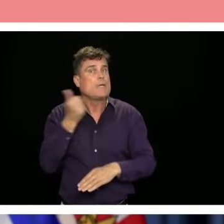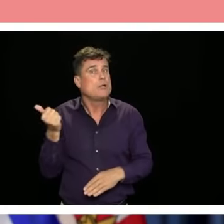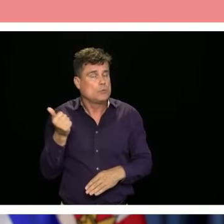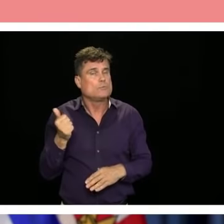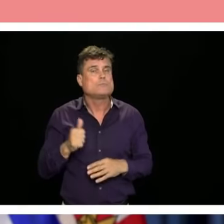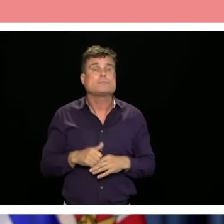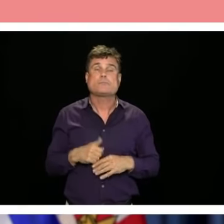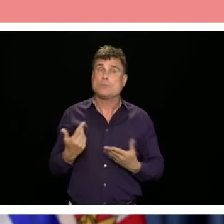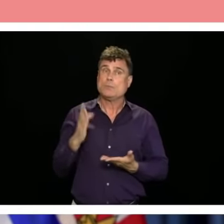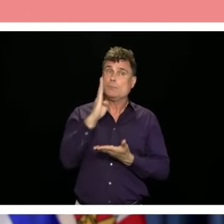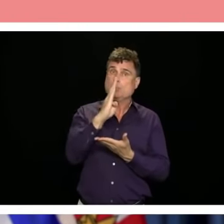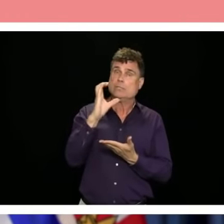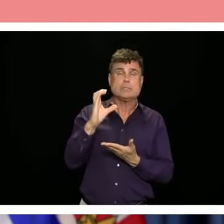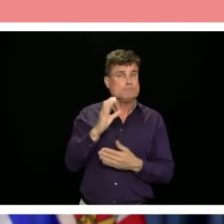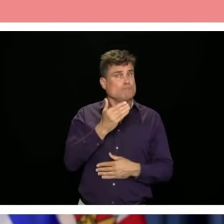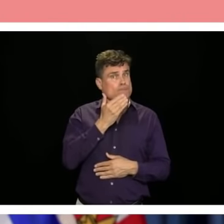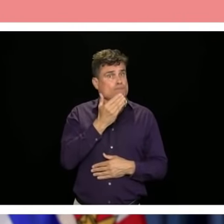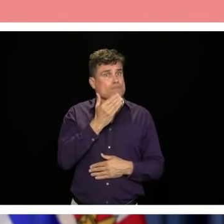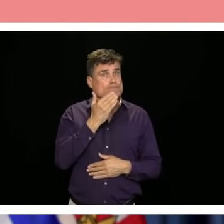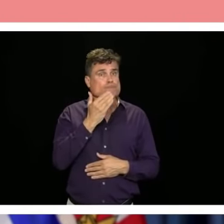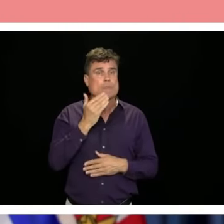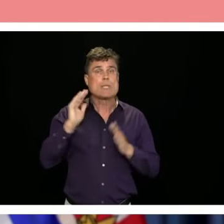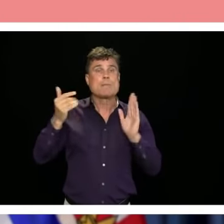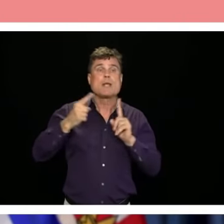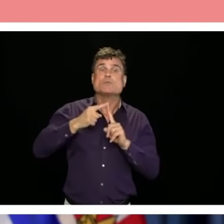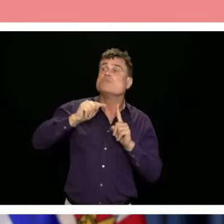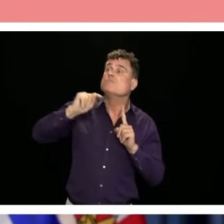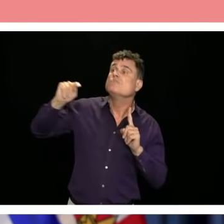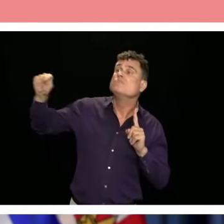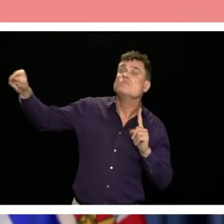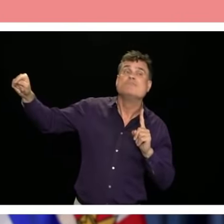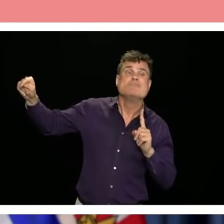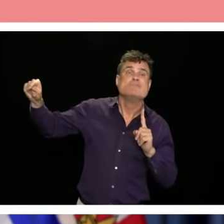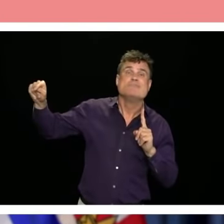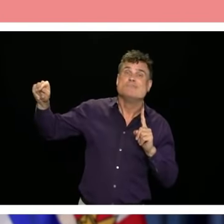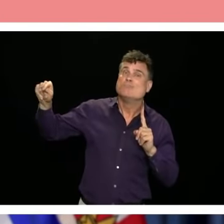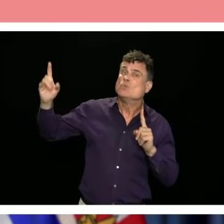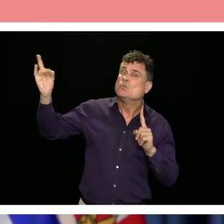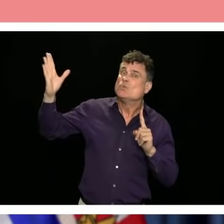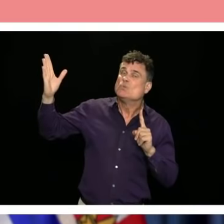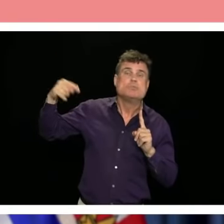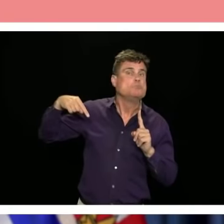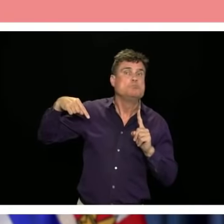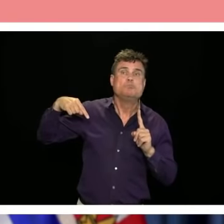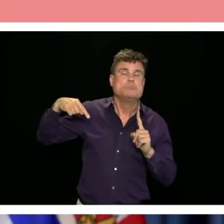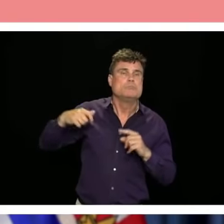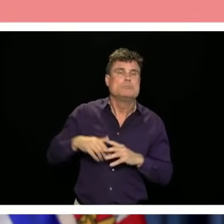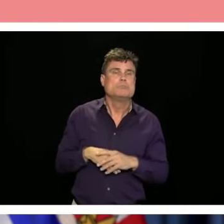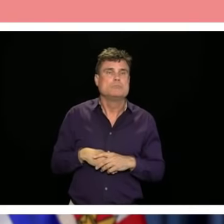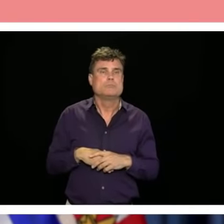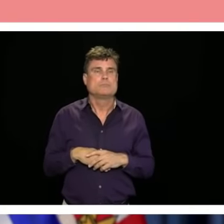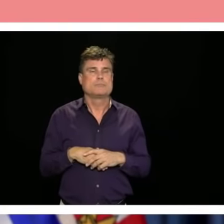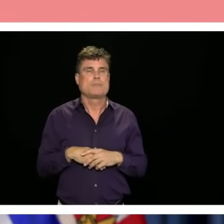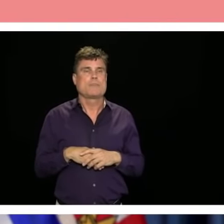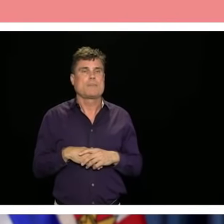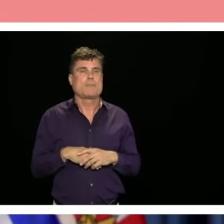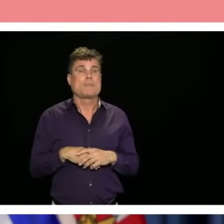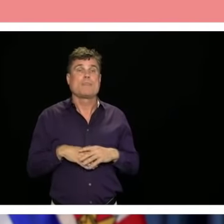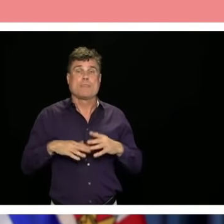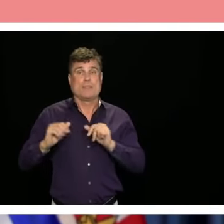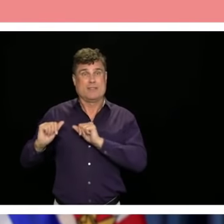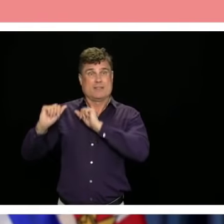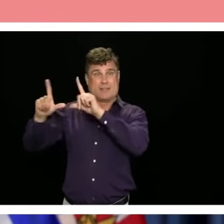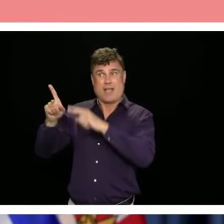what all the people watching us and all the other people, all of their neighbors in BC have done. The decisions that people have made